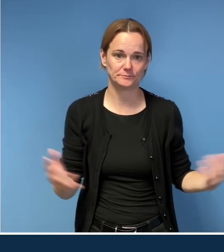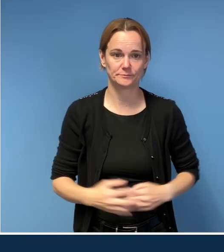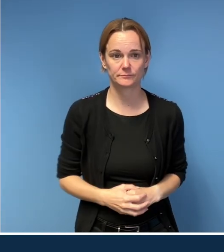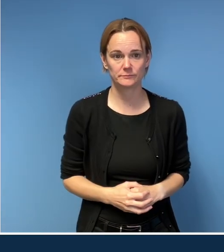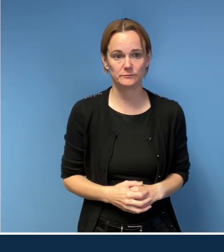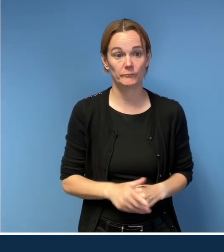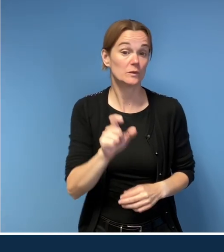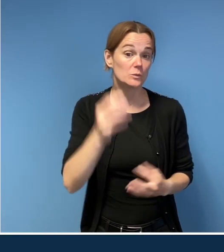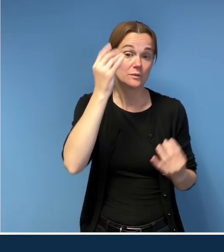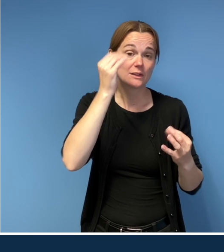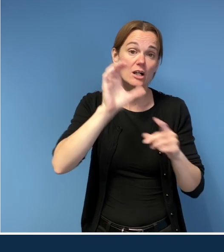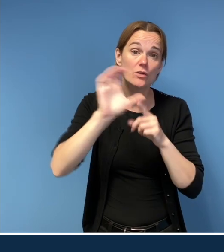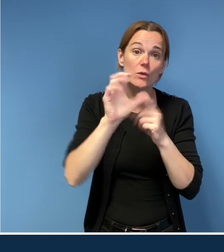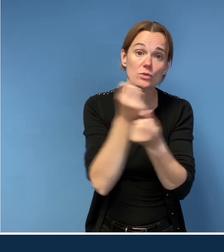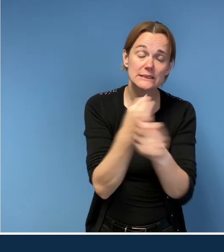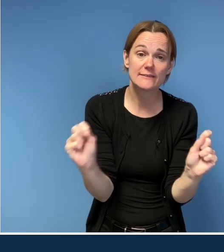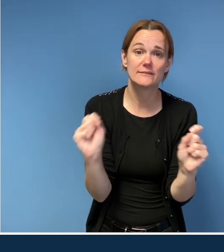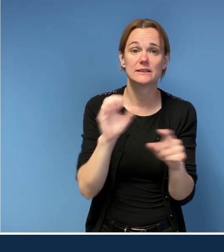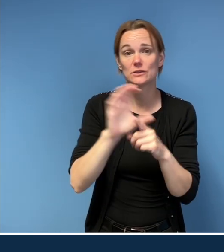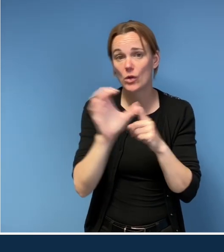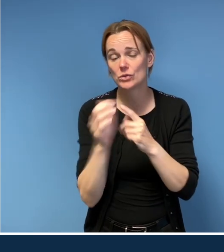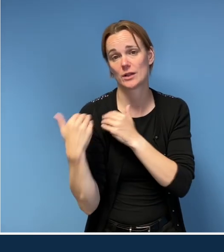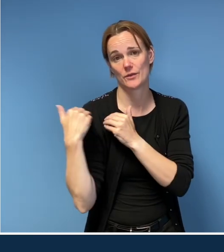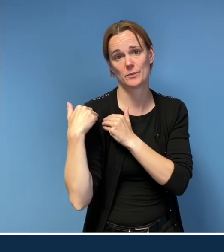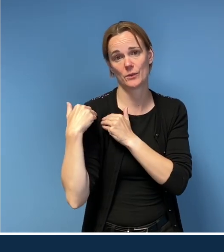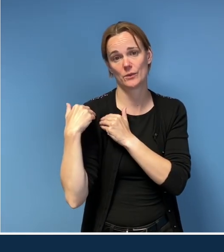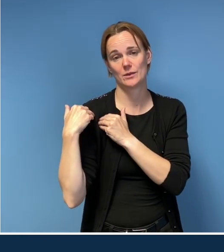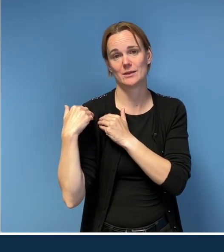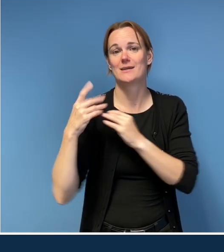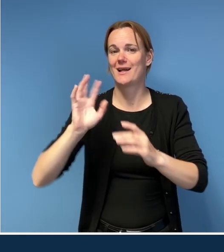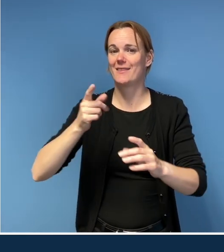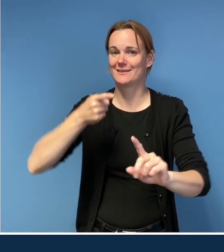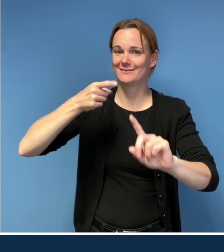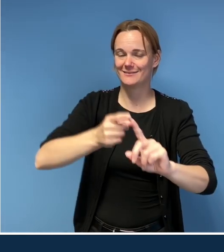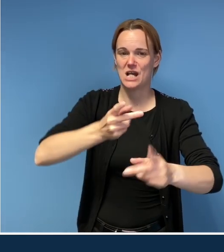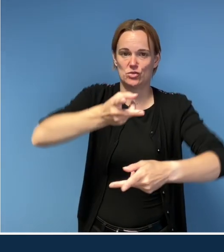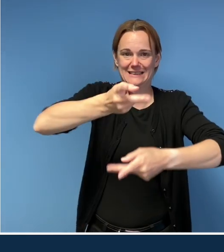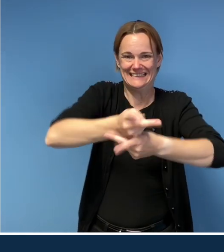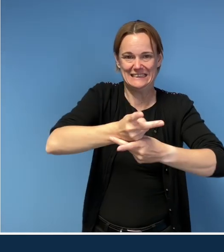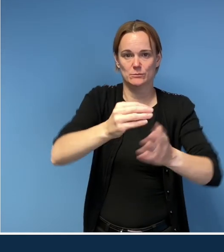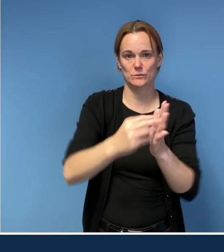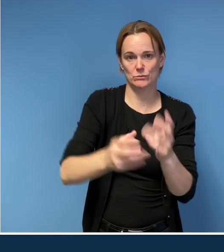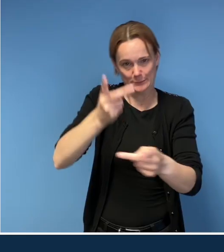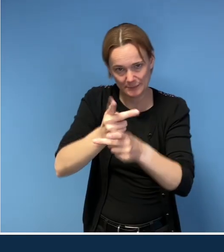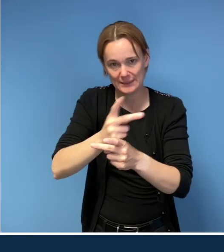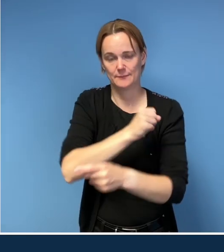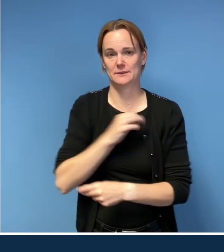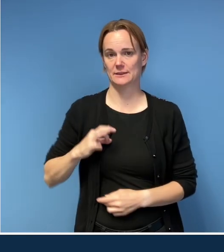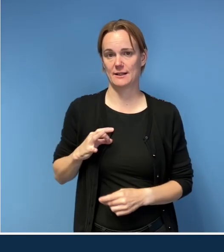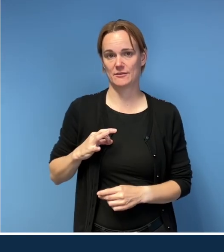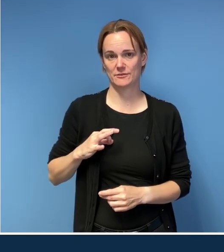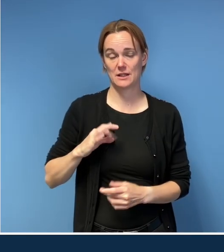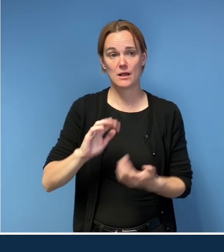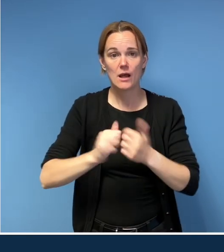cultural safety and accountability, because those are the ones that are the retention plans for our staff and our students, is where we show